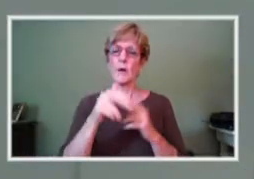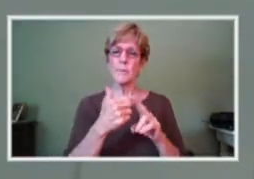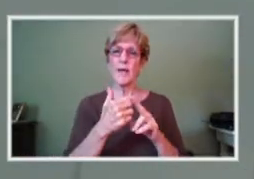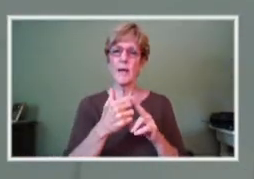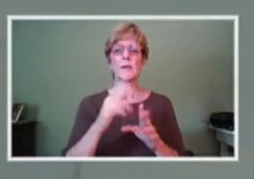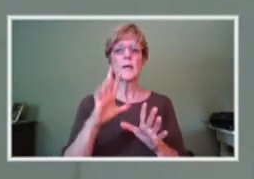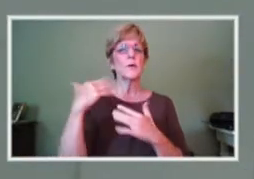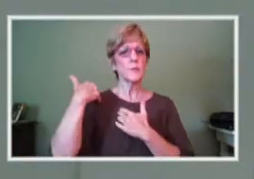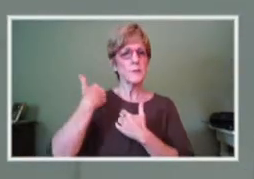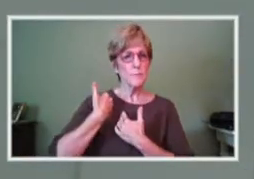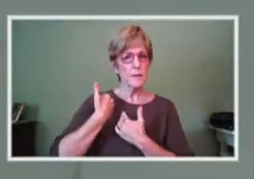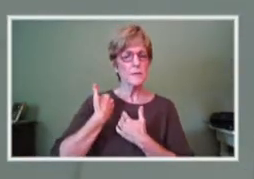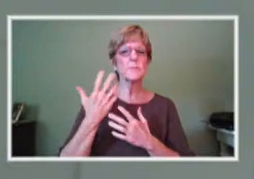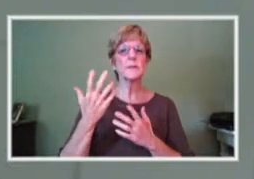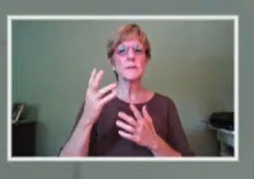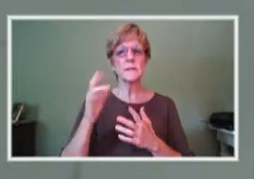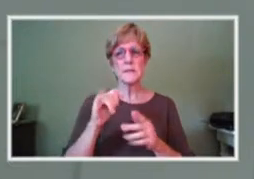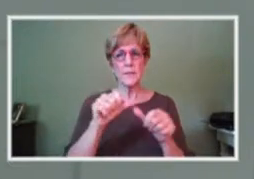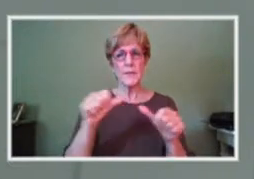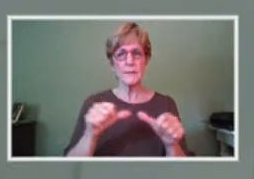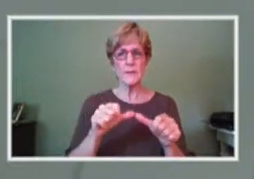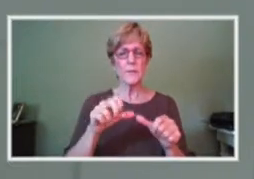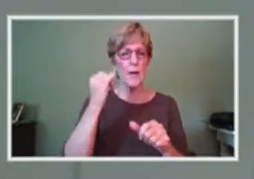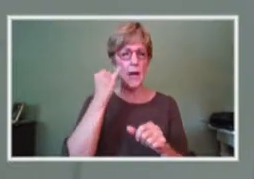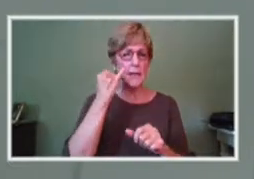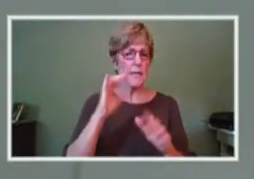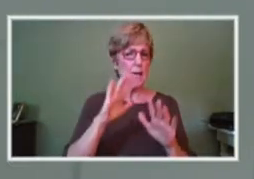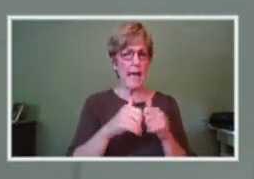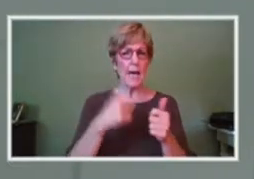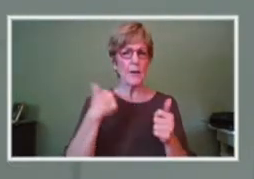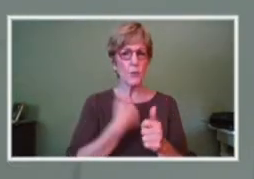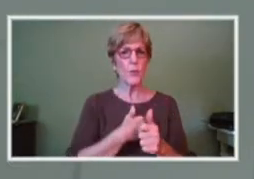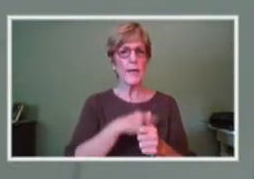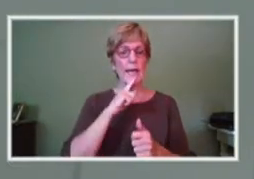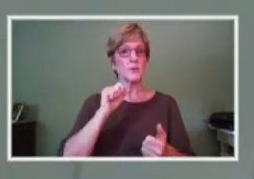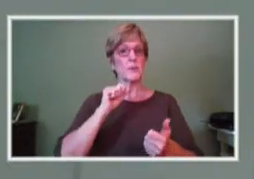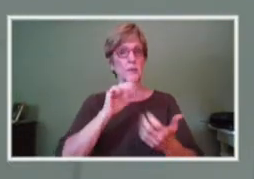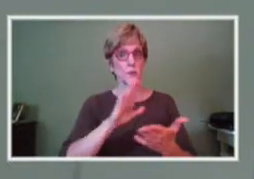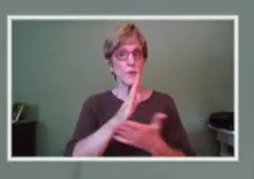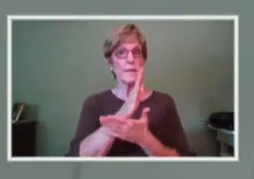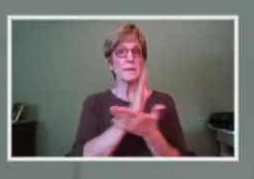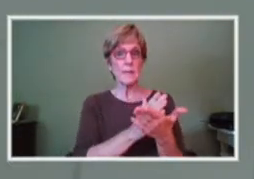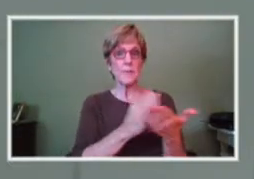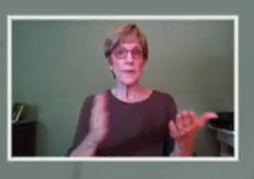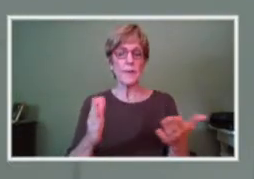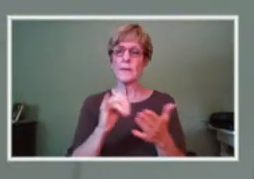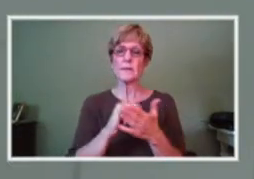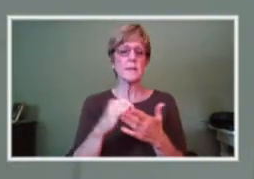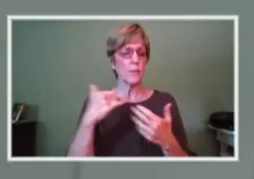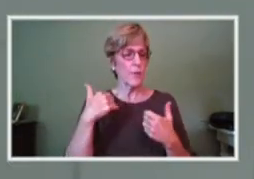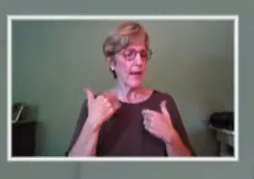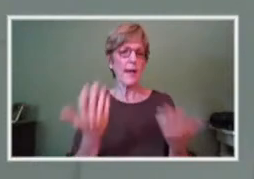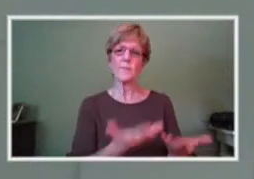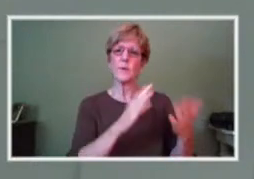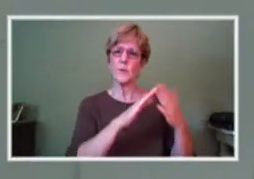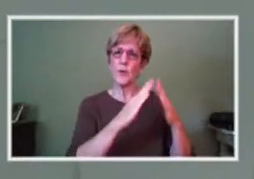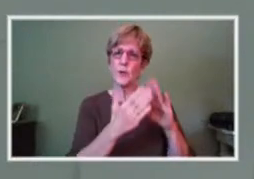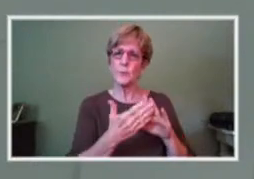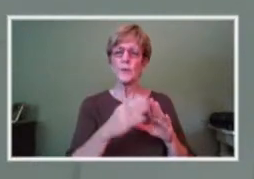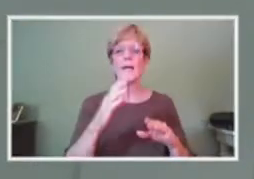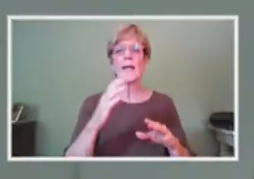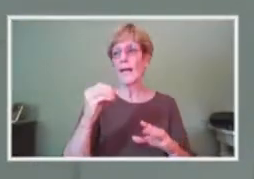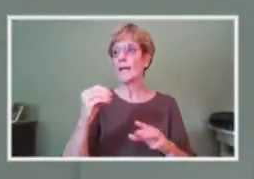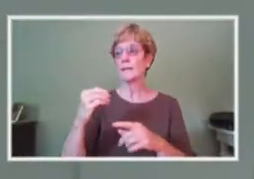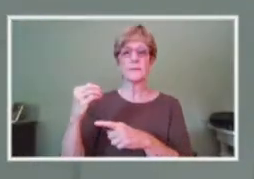area, particularly around the idea of how do we actually address some of the things that we have in the community as the chief talked about